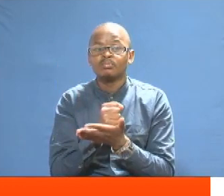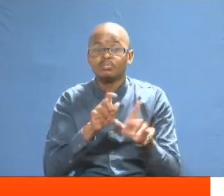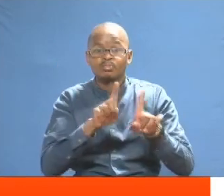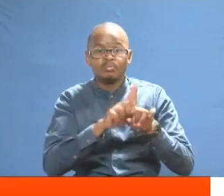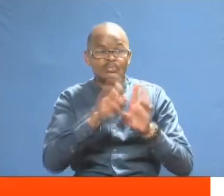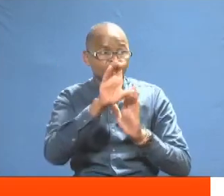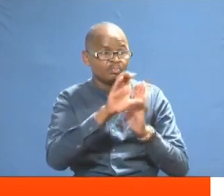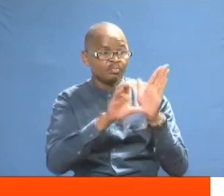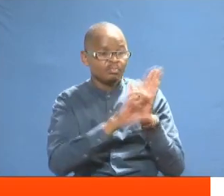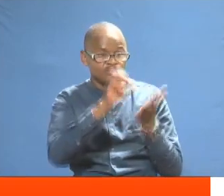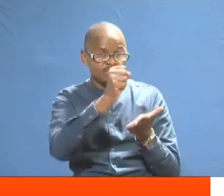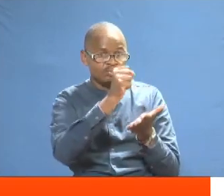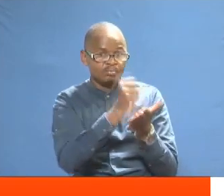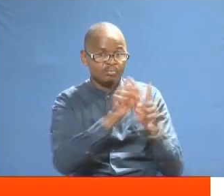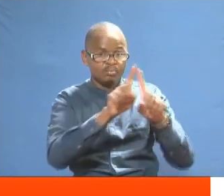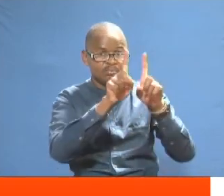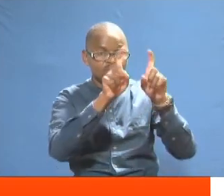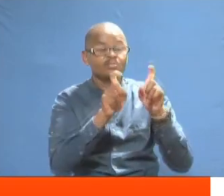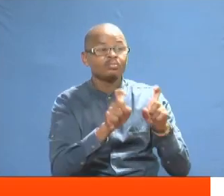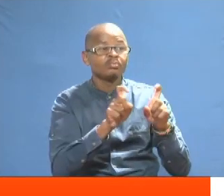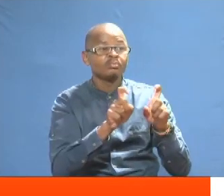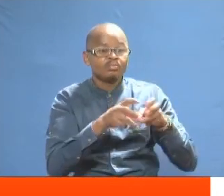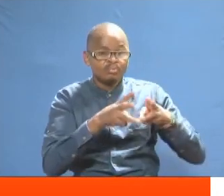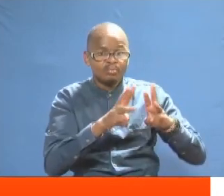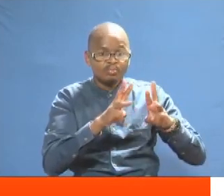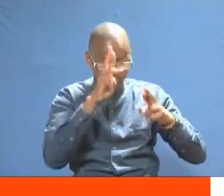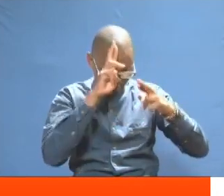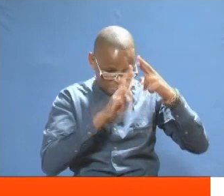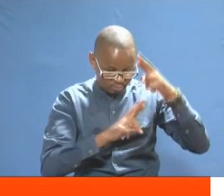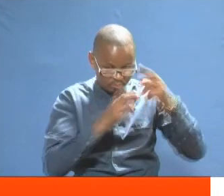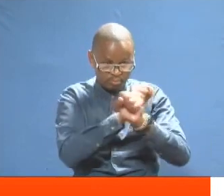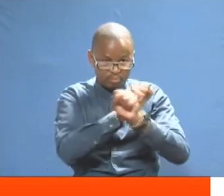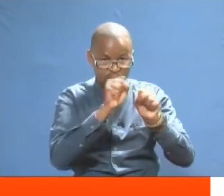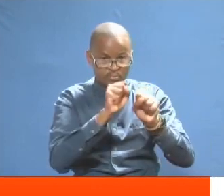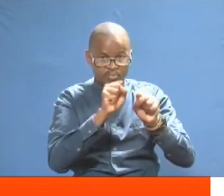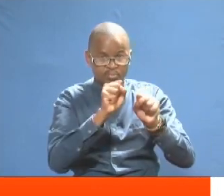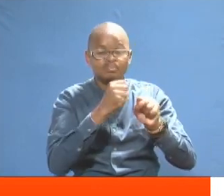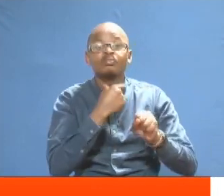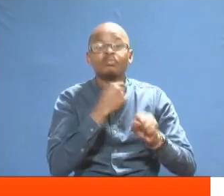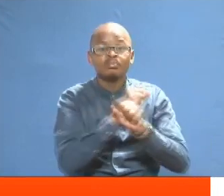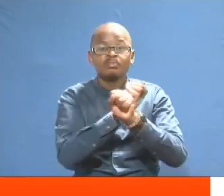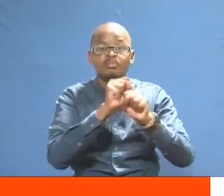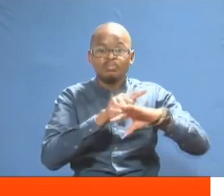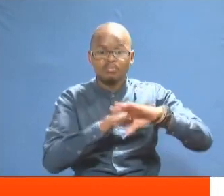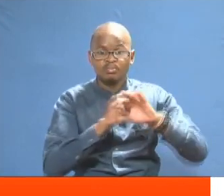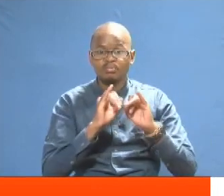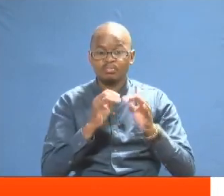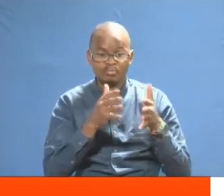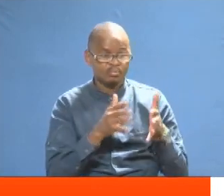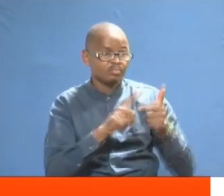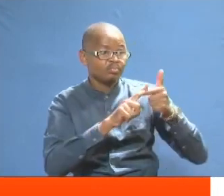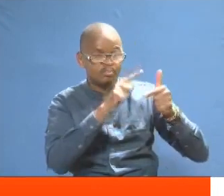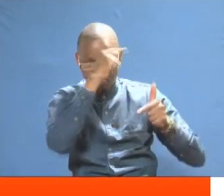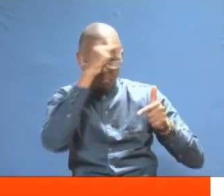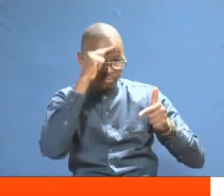and even the constitutional office? And that has been the question that we, just the way we respect the presidency, You might not like the president that who is there,